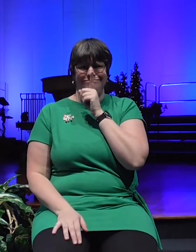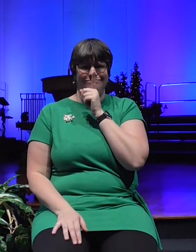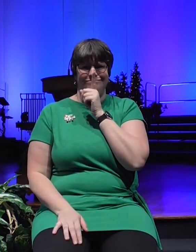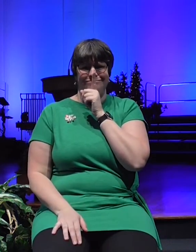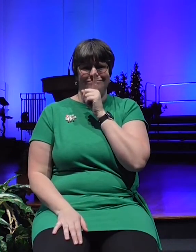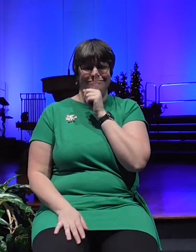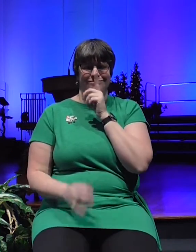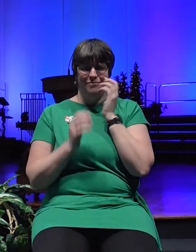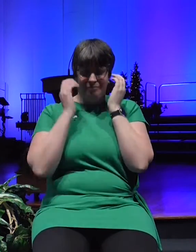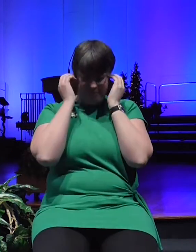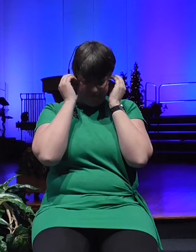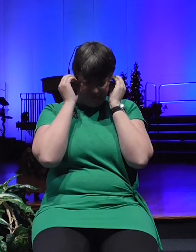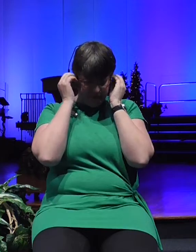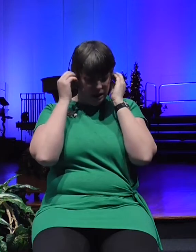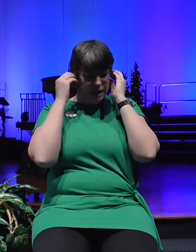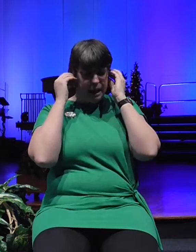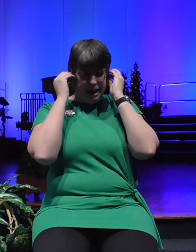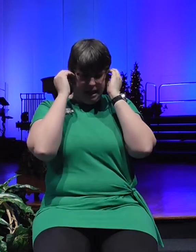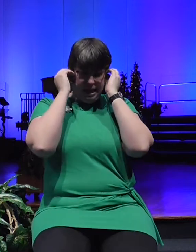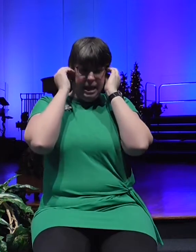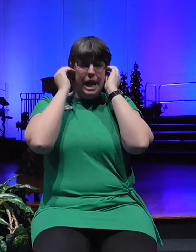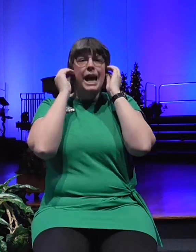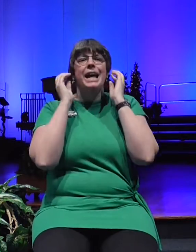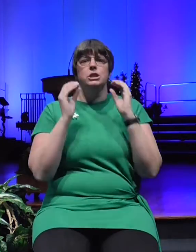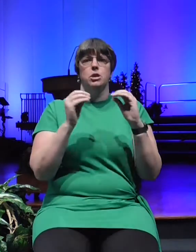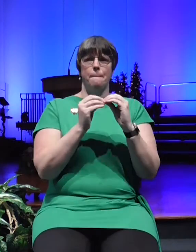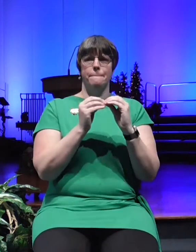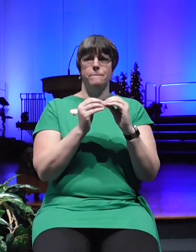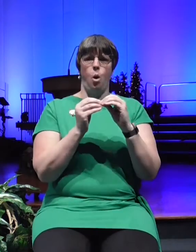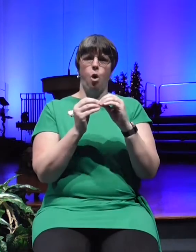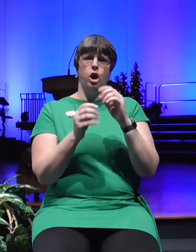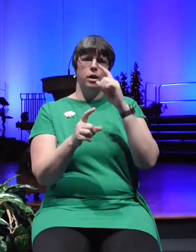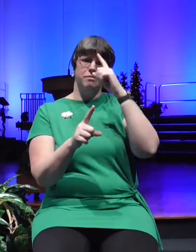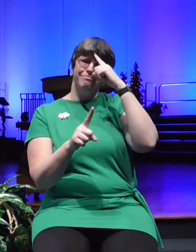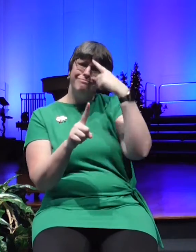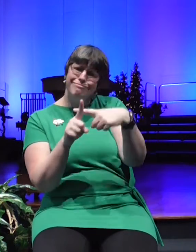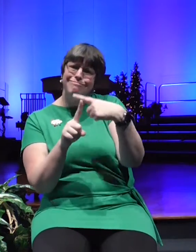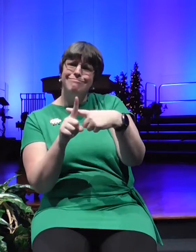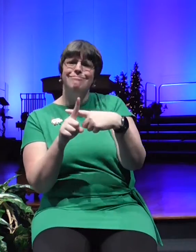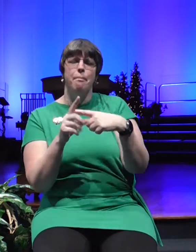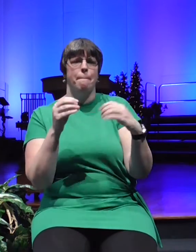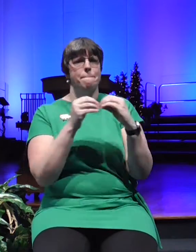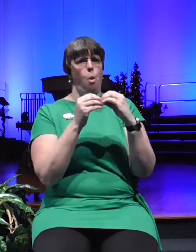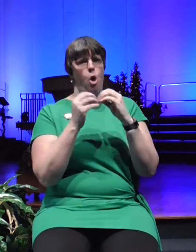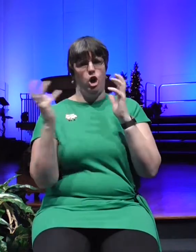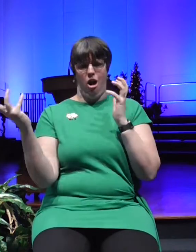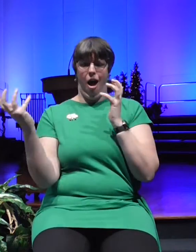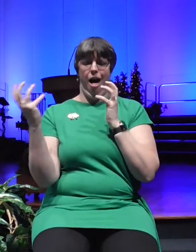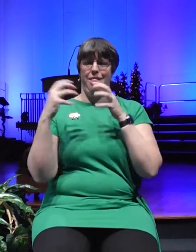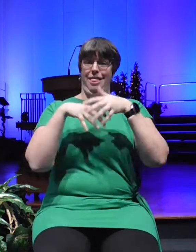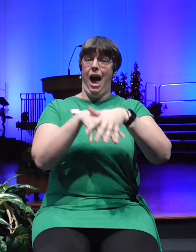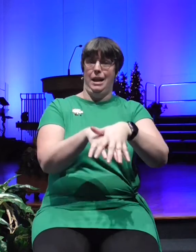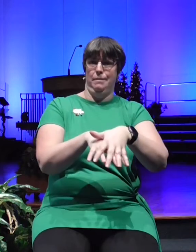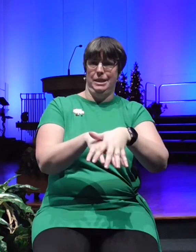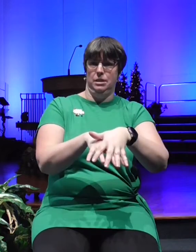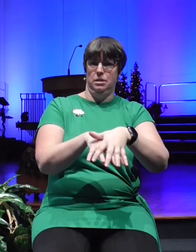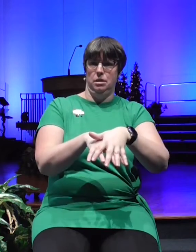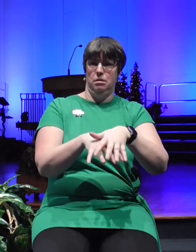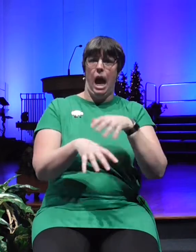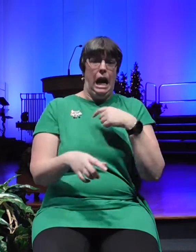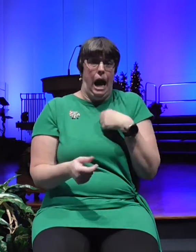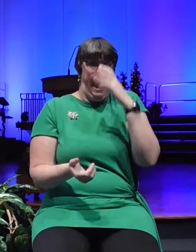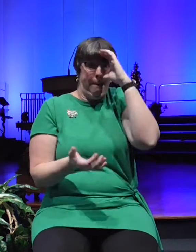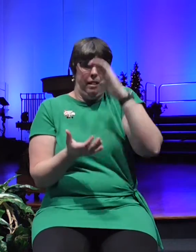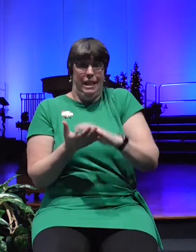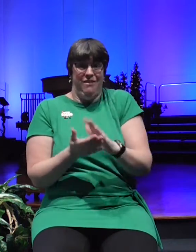way. It's more affirmative. It's more aligning. And I also personally believe there's never a wrong